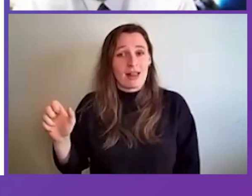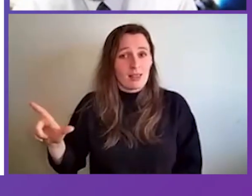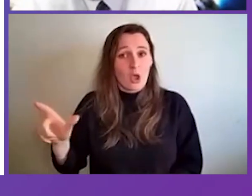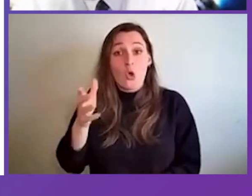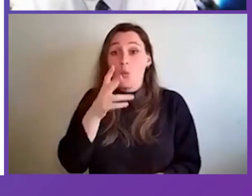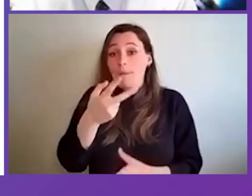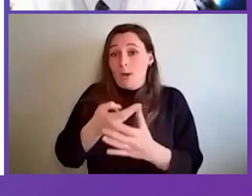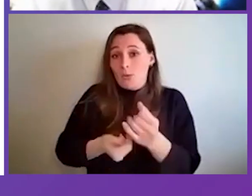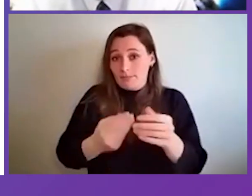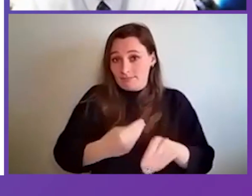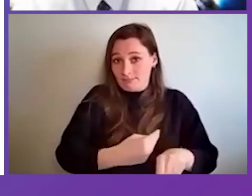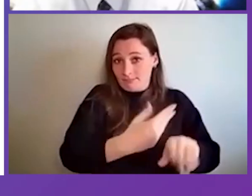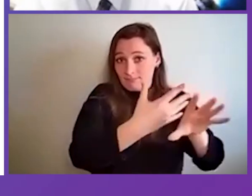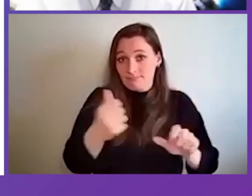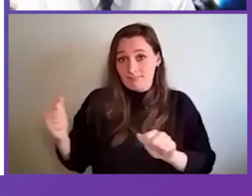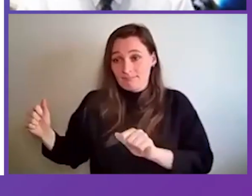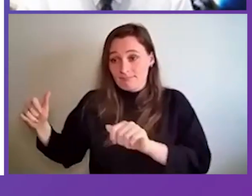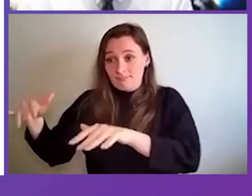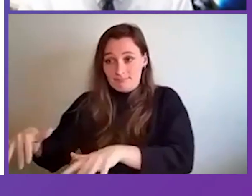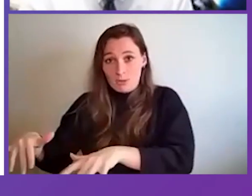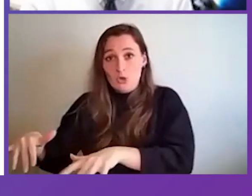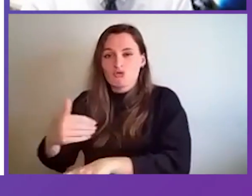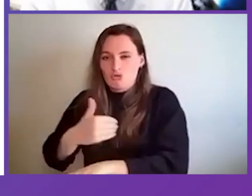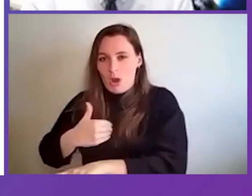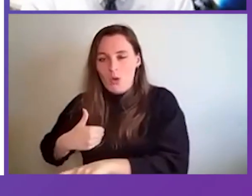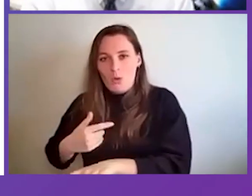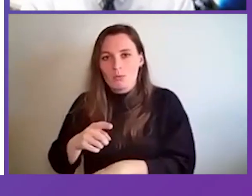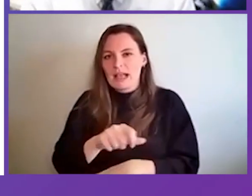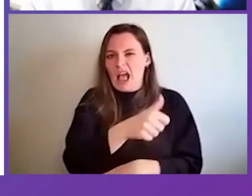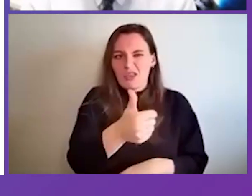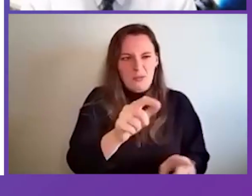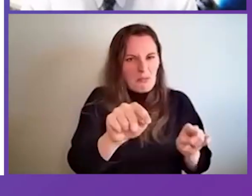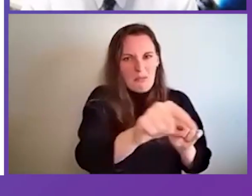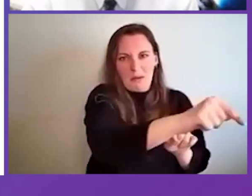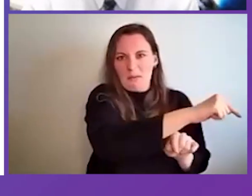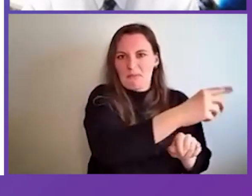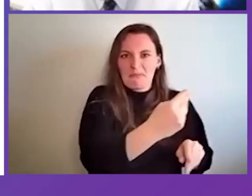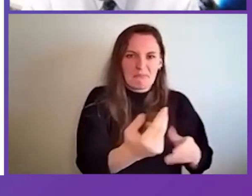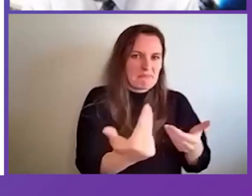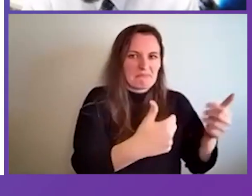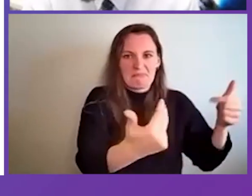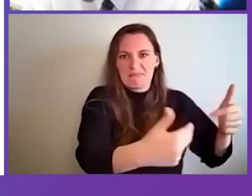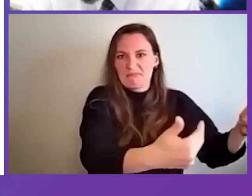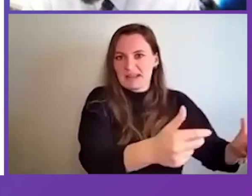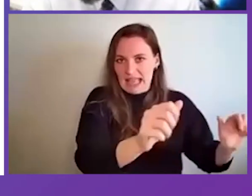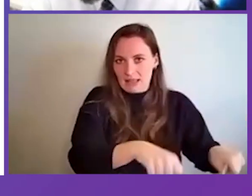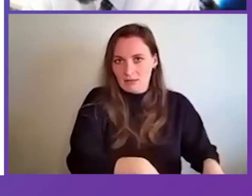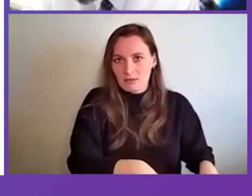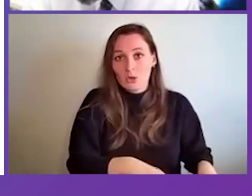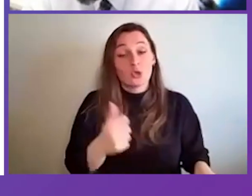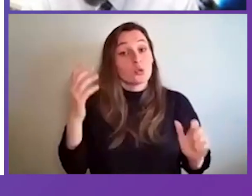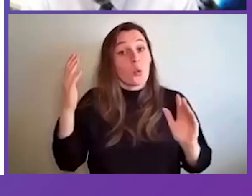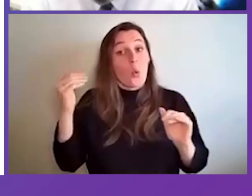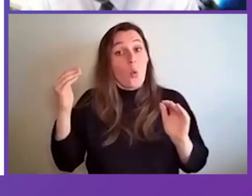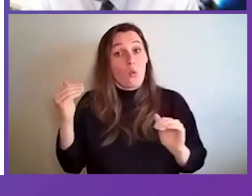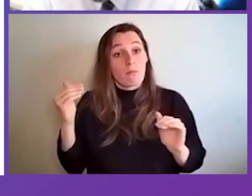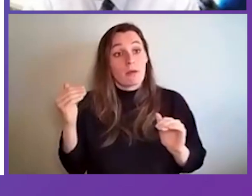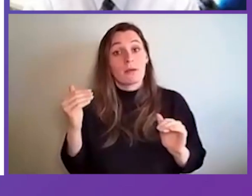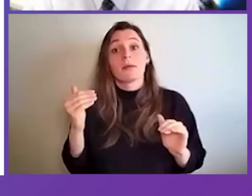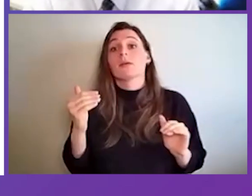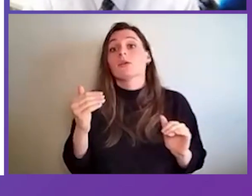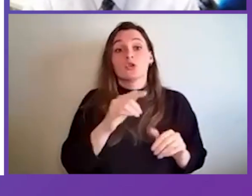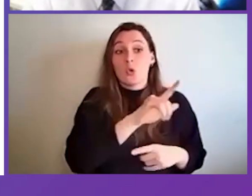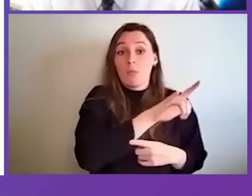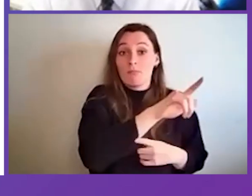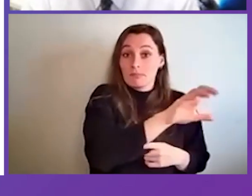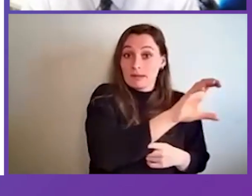attendees. We're hoping to invite airlines, people from airlines, aircraft